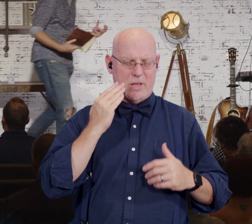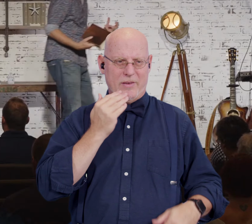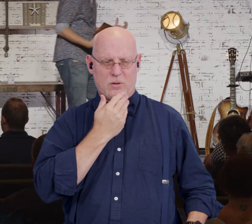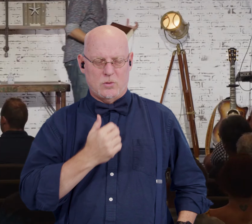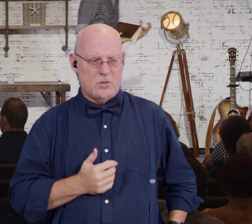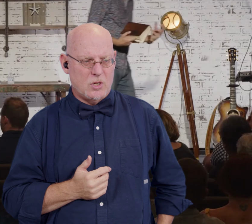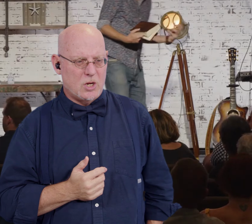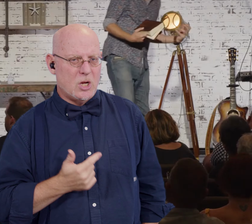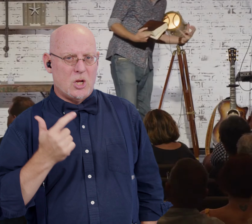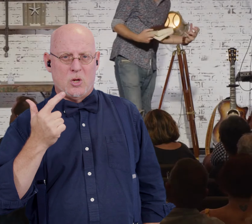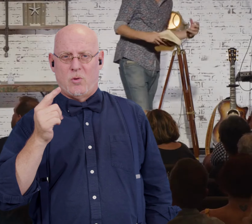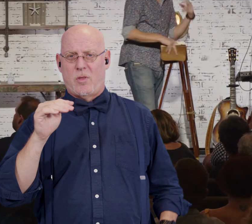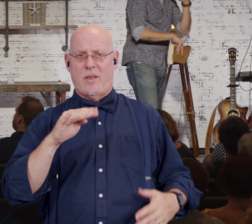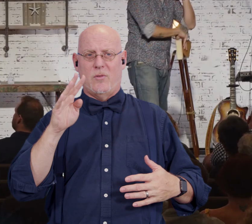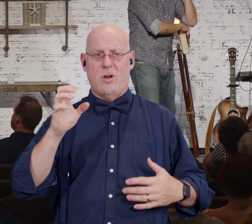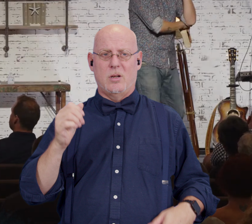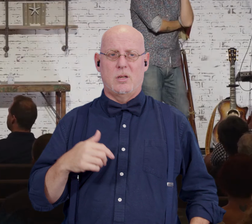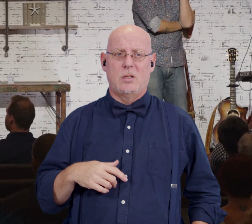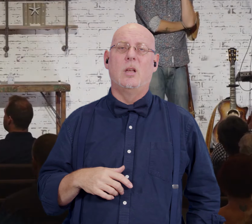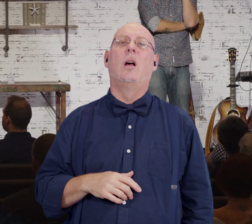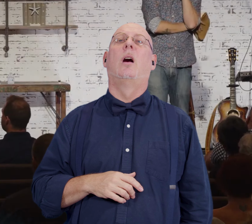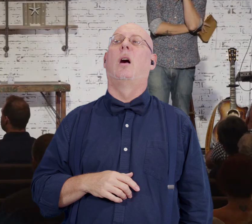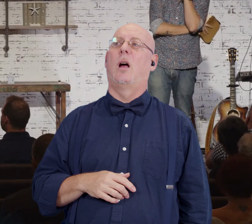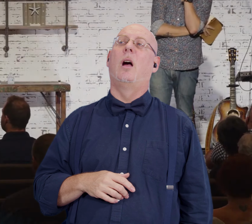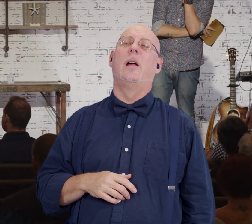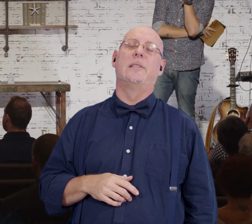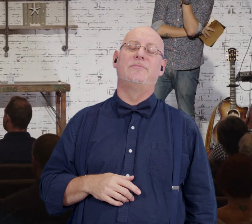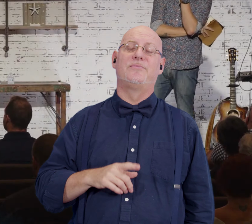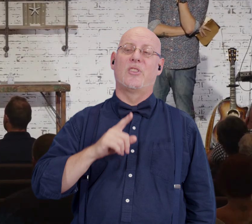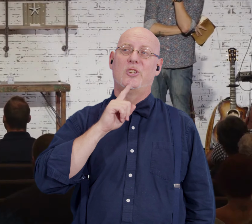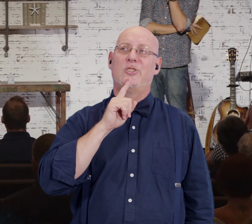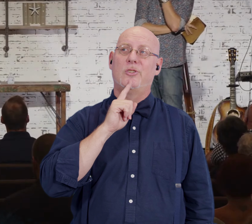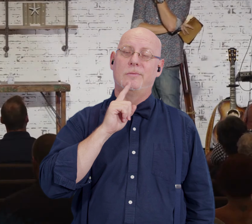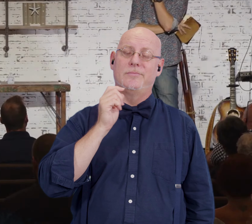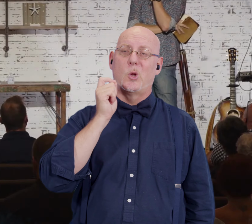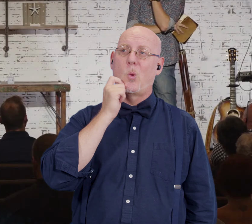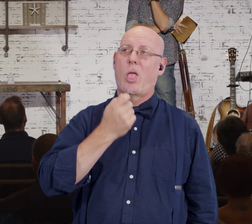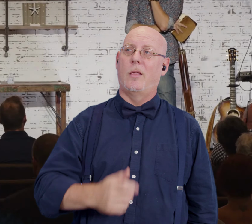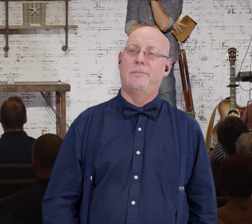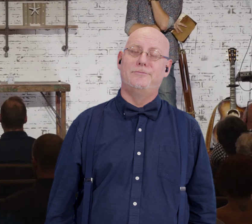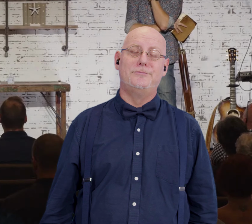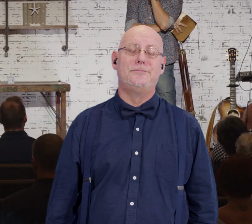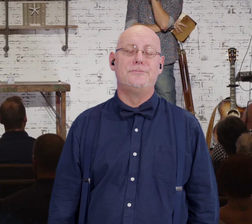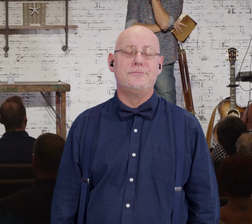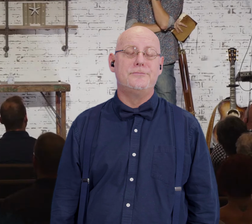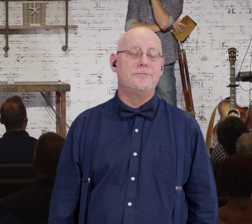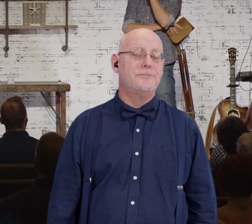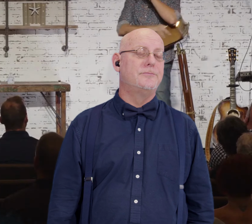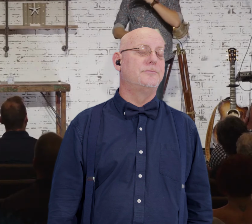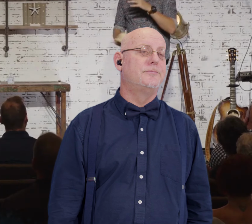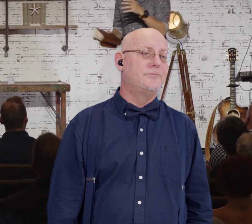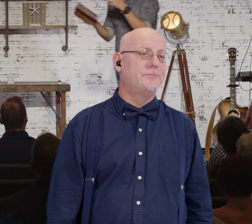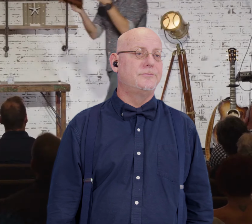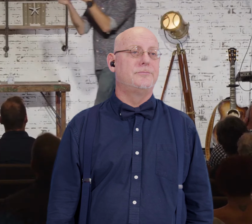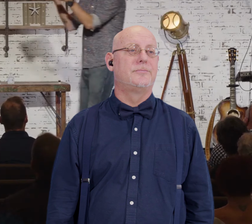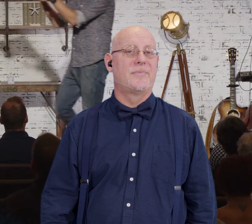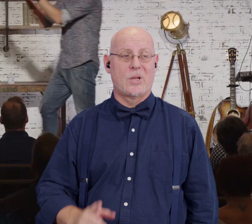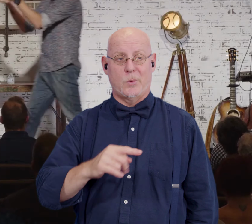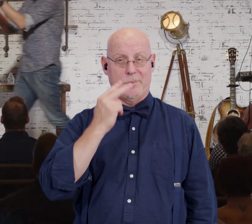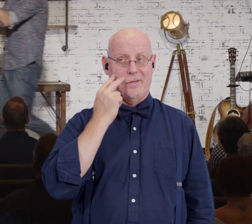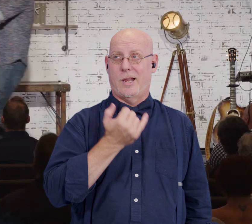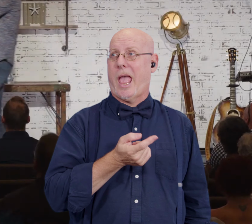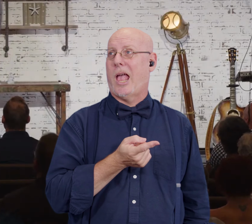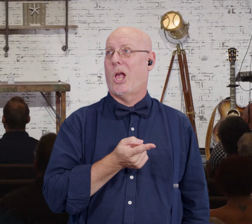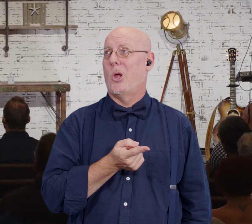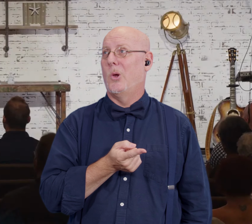people of Israel, 2,400 years ago, we're like, oh, okay. That sounds cool. Yeah, what I'm seeing